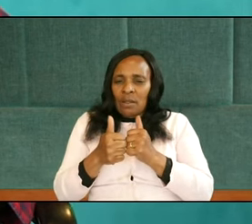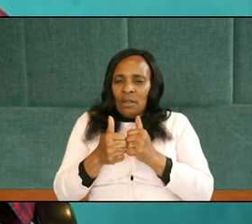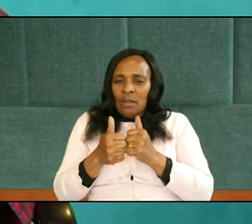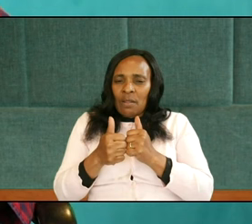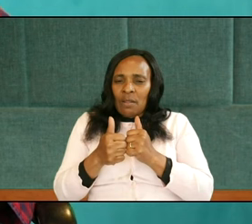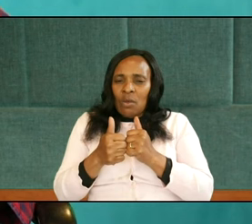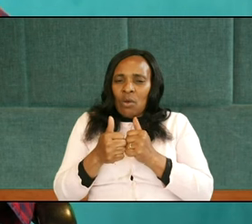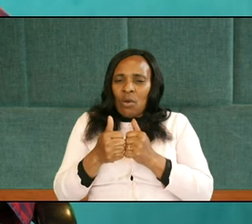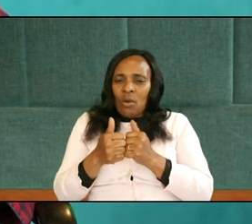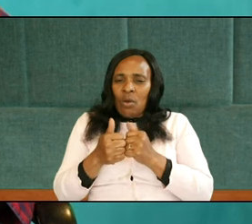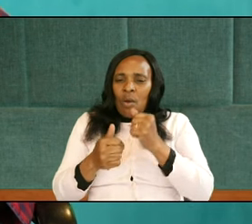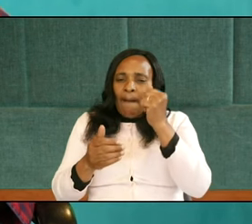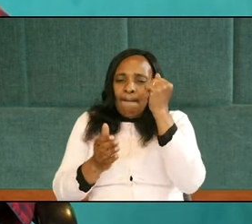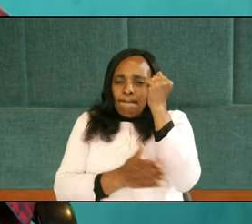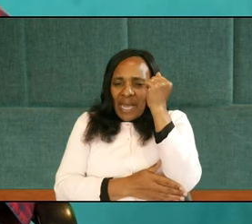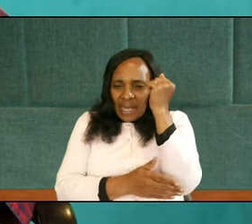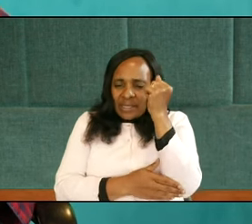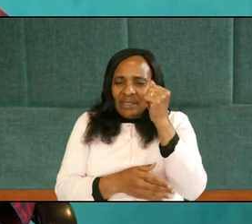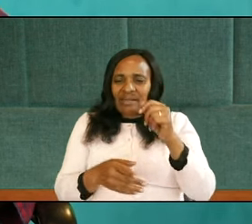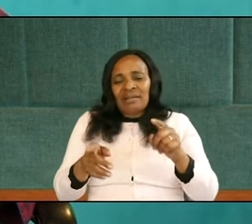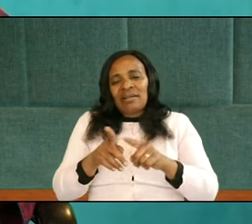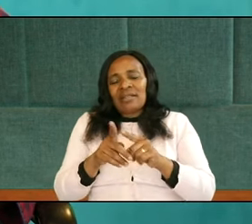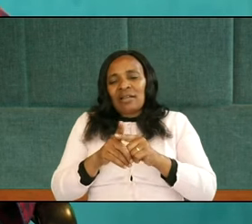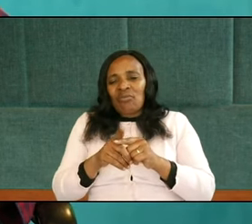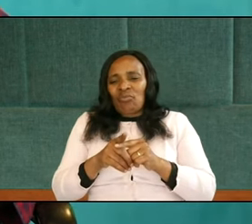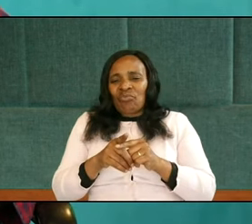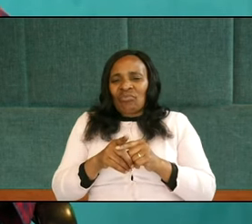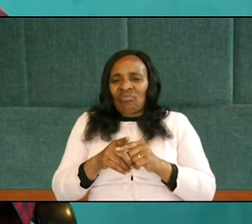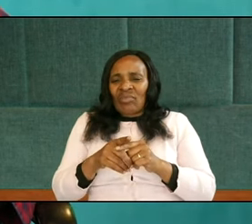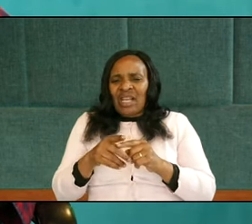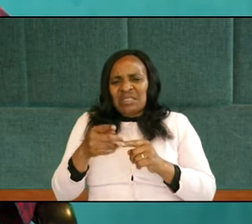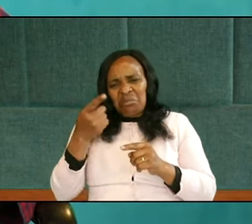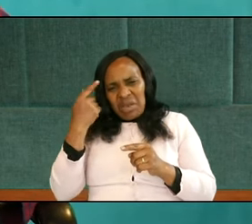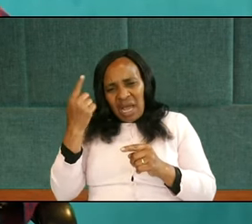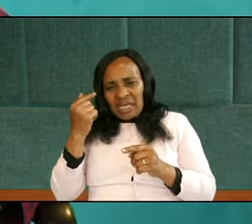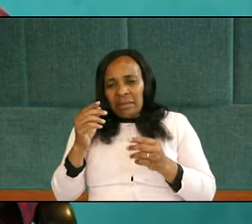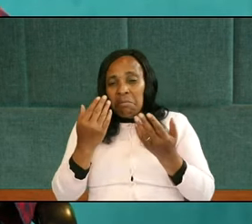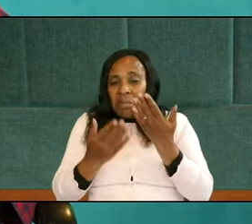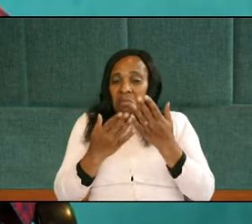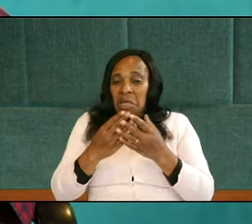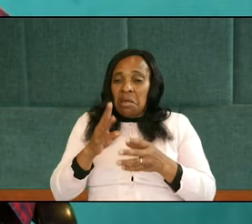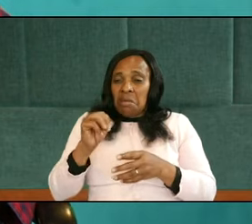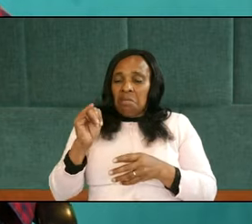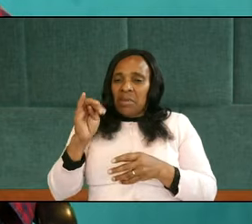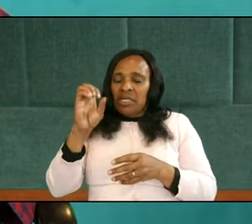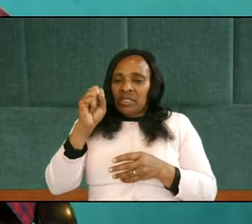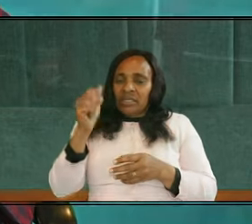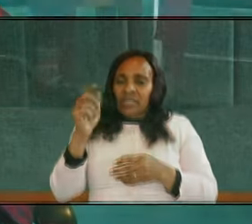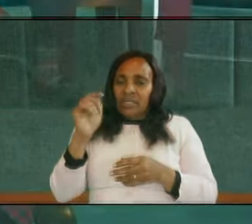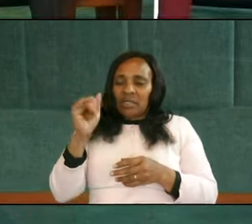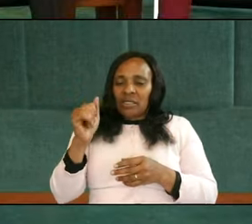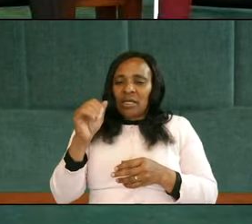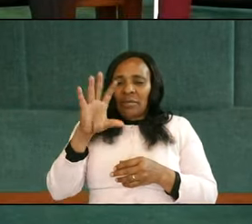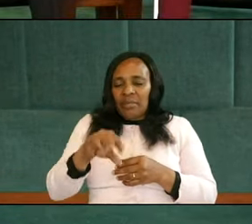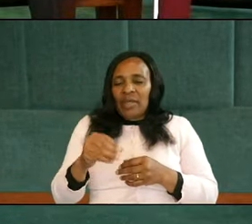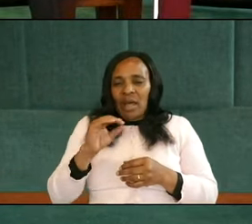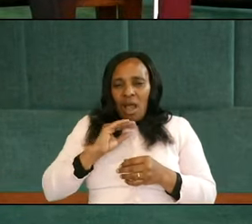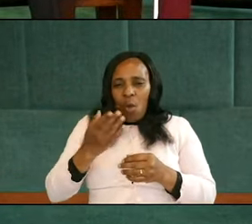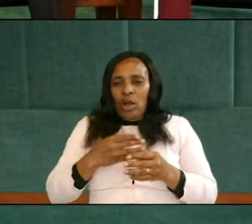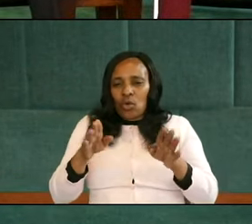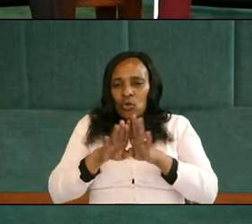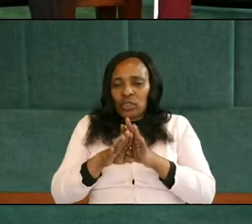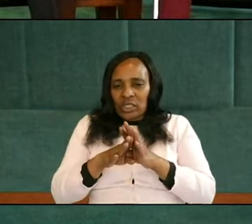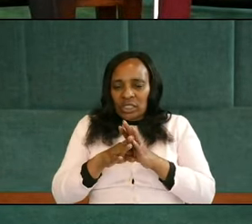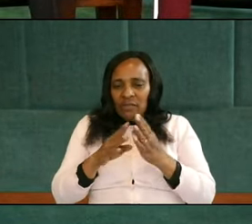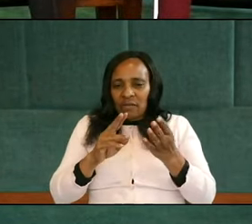bad as what he deserved. That's true. Yeah. Amen. Maybe, Misati, you can also pick a punchline. So my punchline